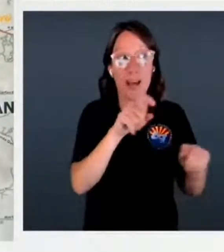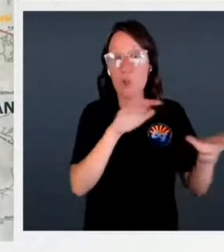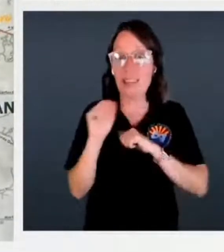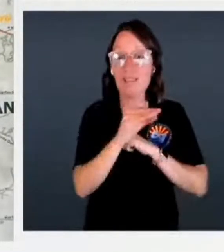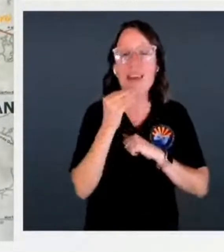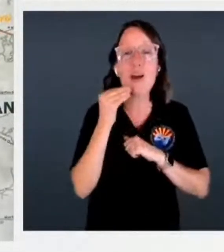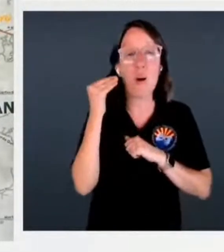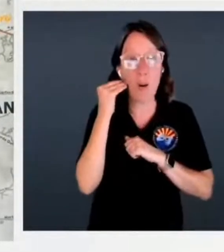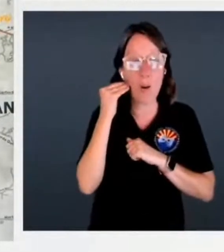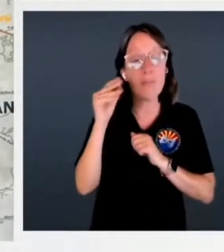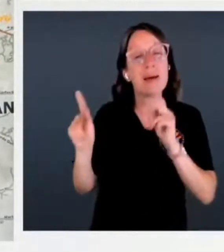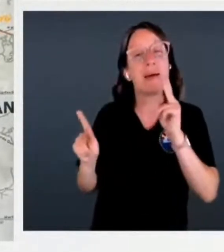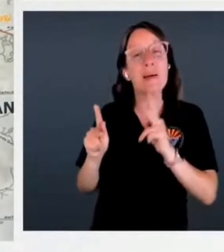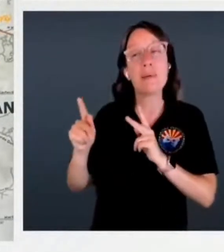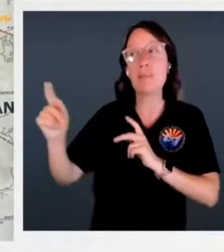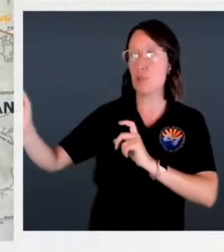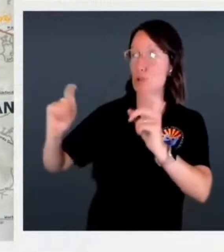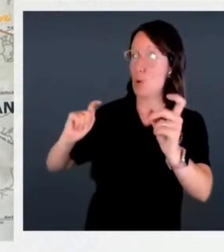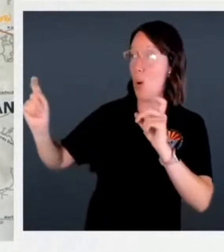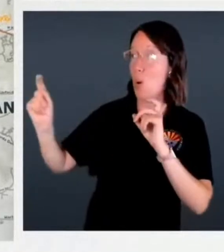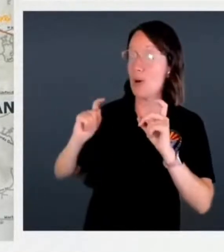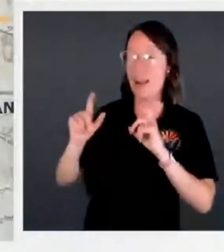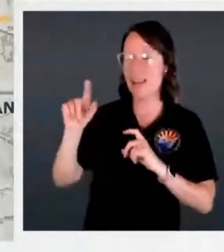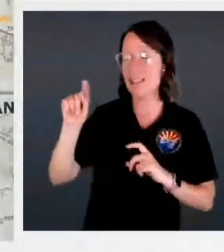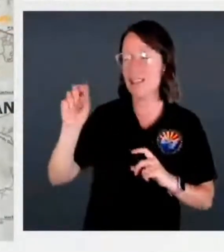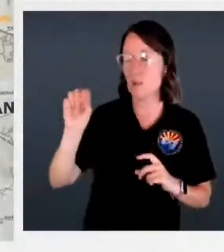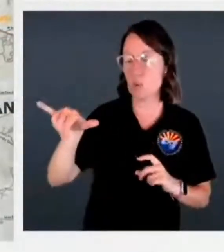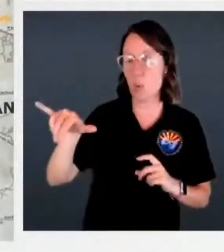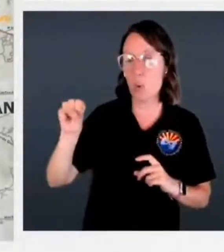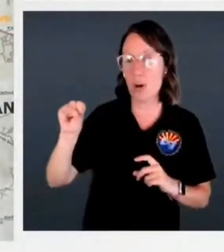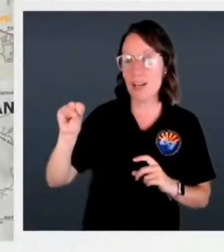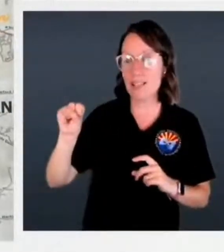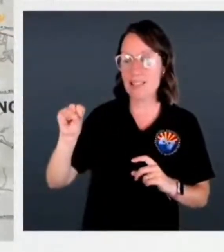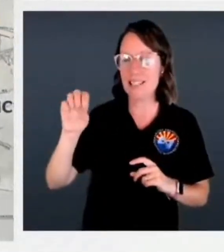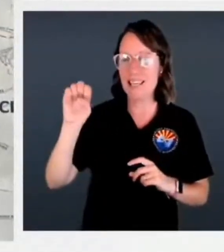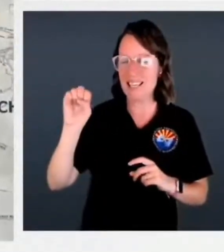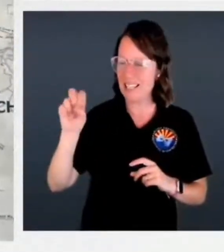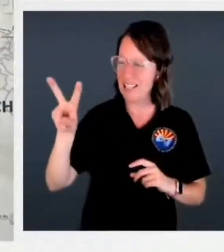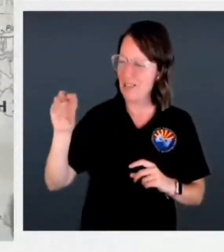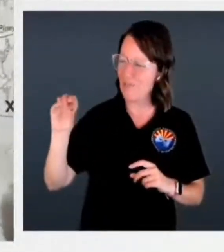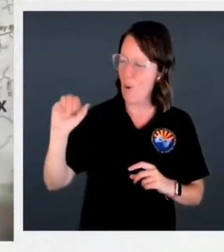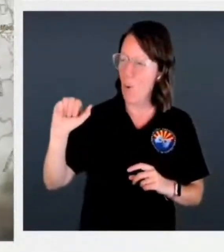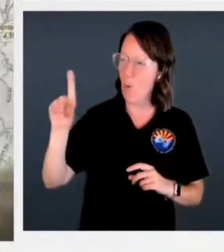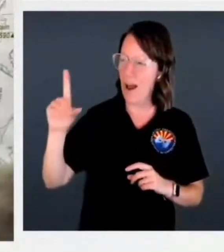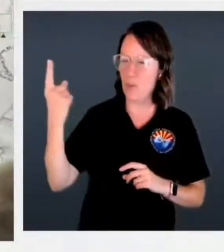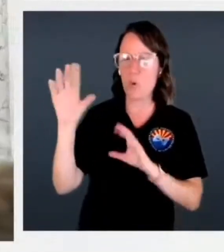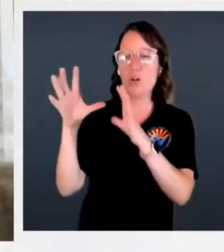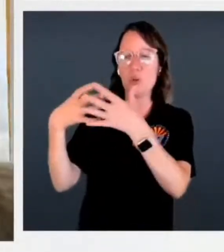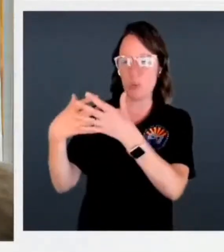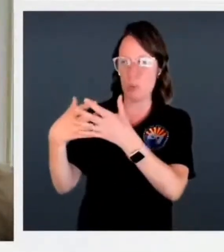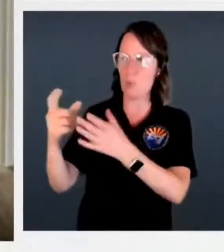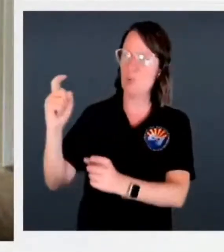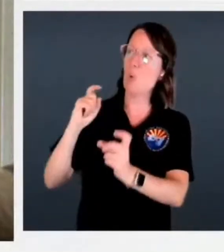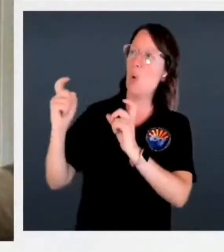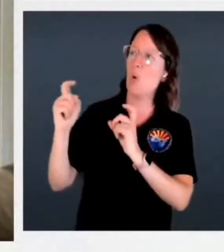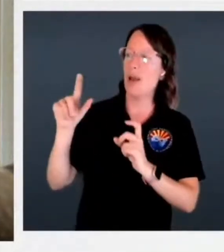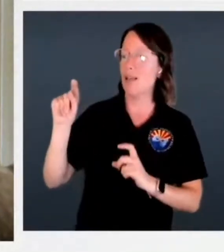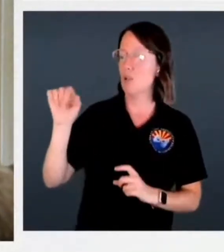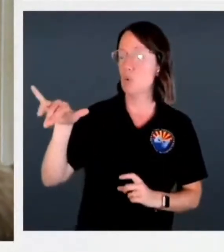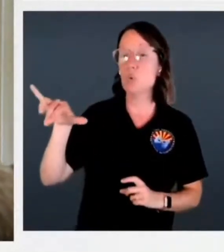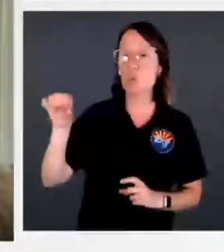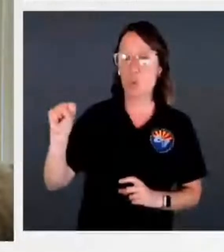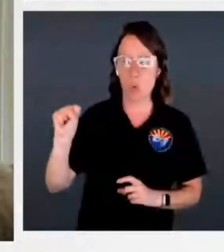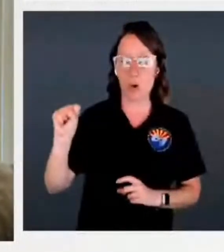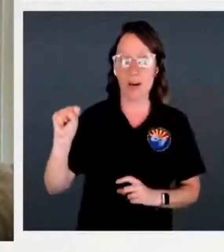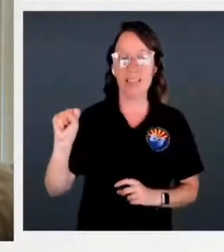amazing donation from groups called a VOAD. So a few years ago, one of the things that I saw and I really wanted to